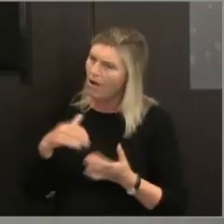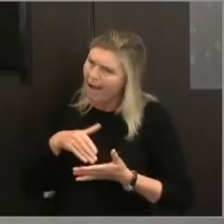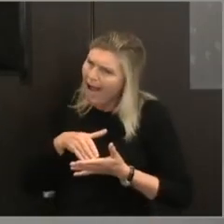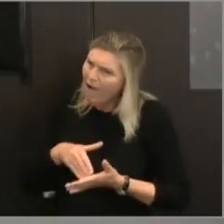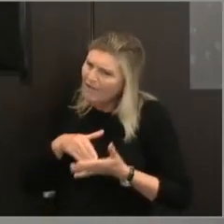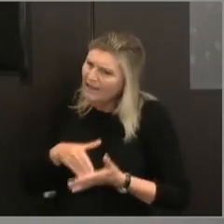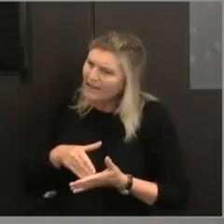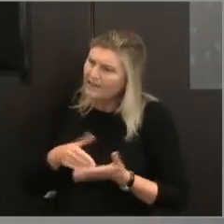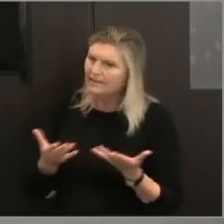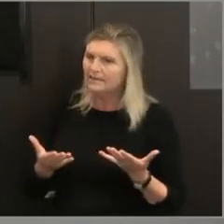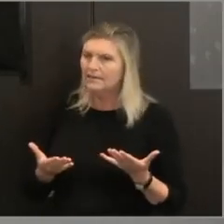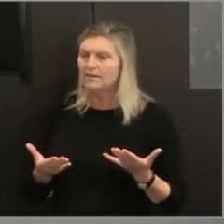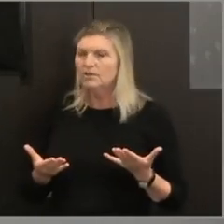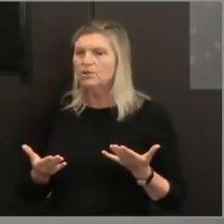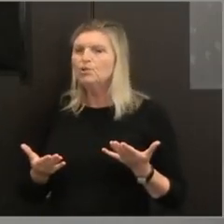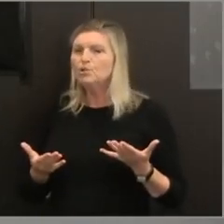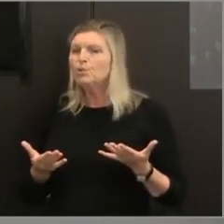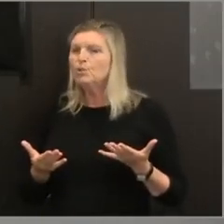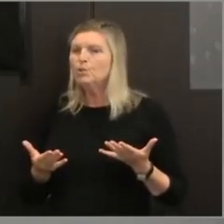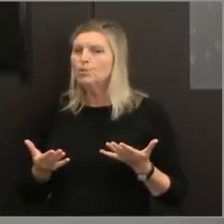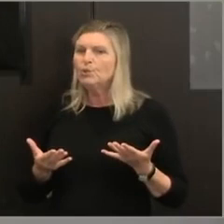the abuse suffered by those victims.